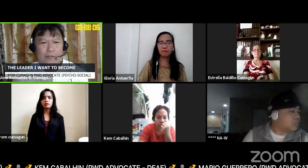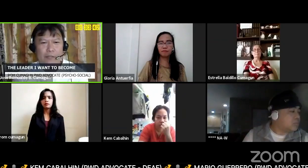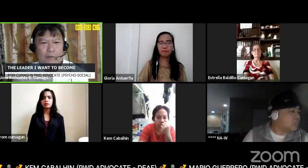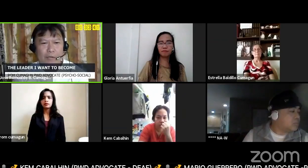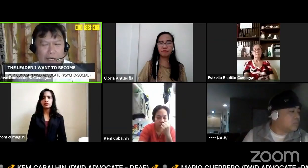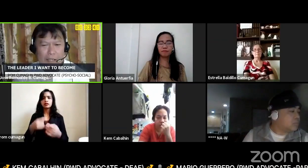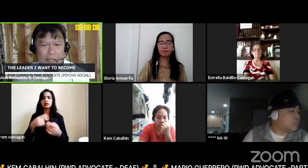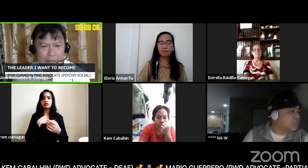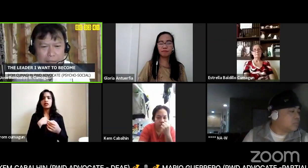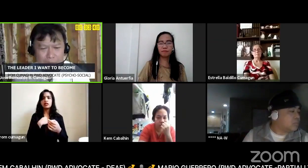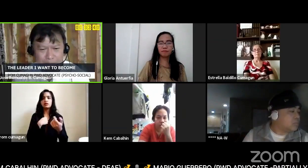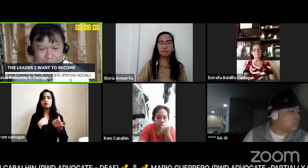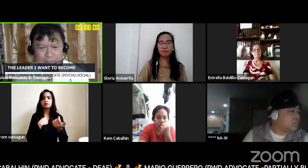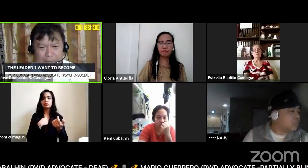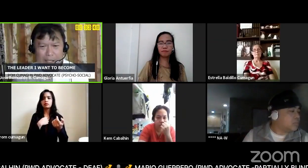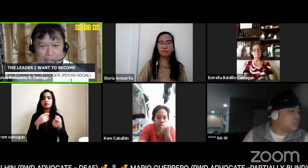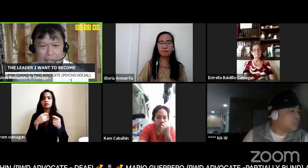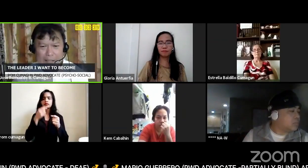and but then after a while